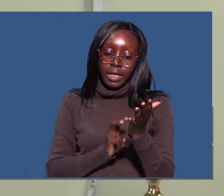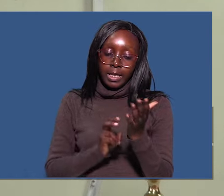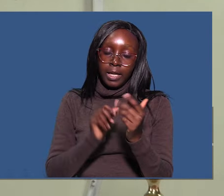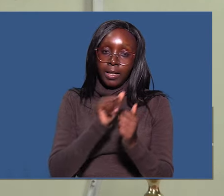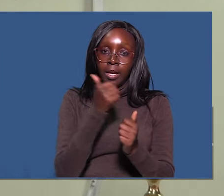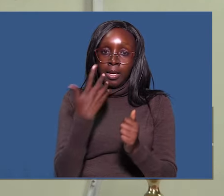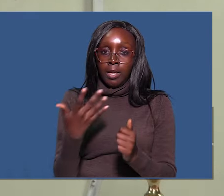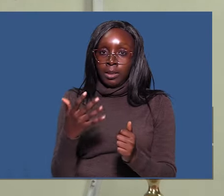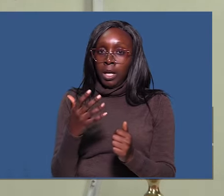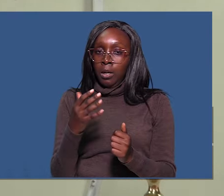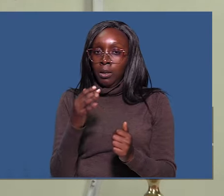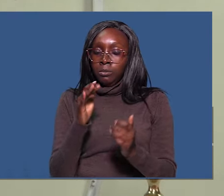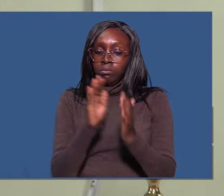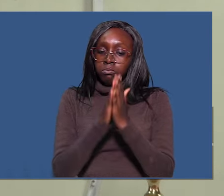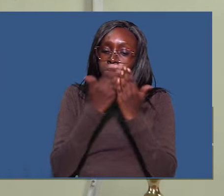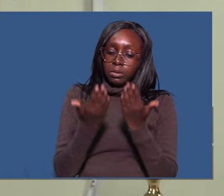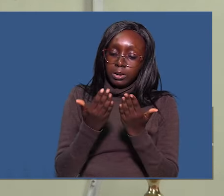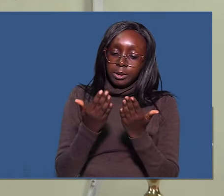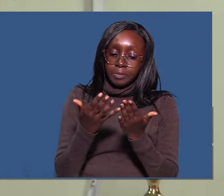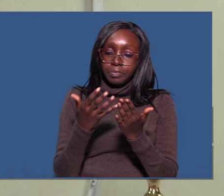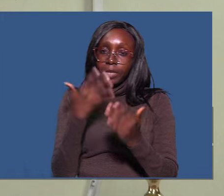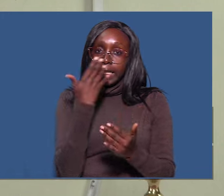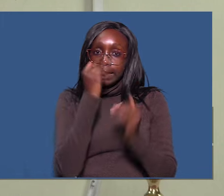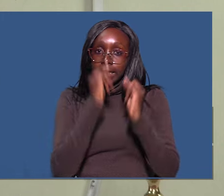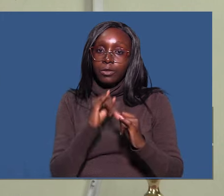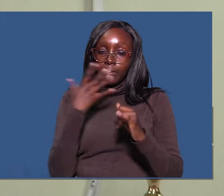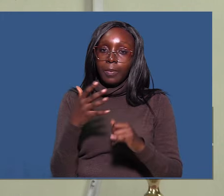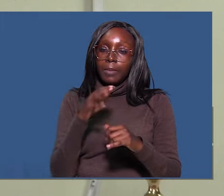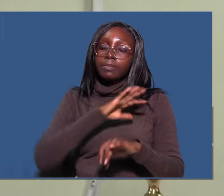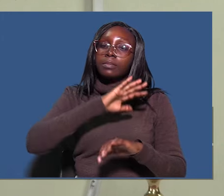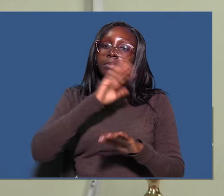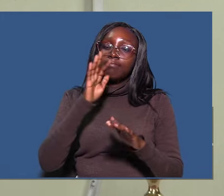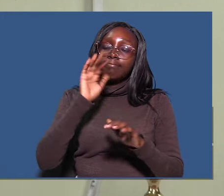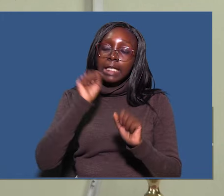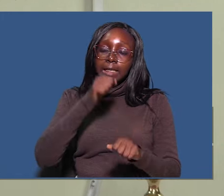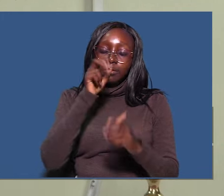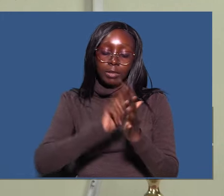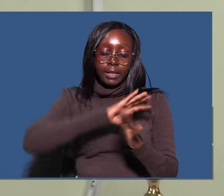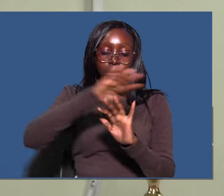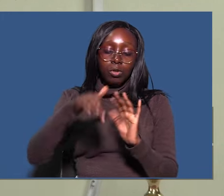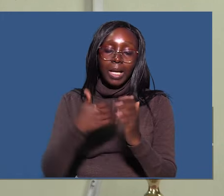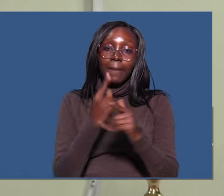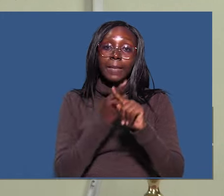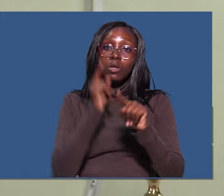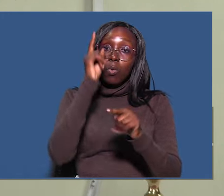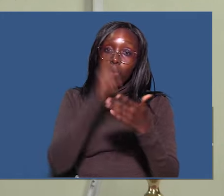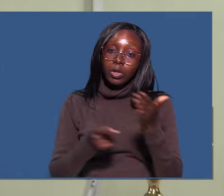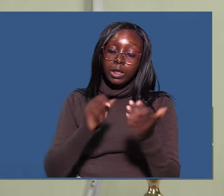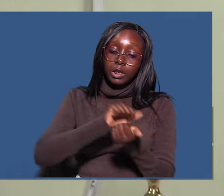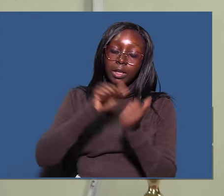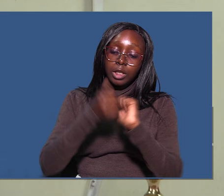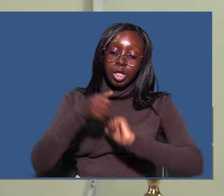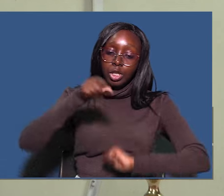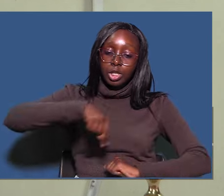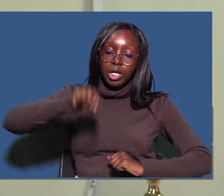as they are, the only thing that can transform us, the only thing that can change us to be like Christ, to be renewed in